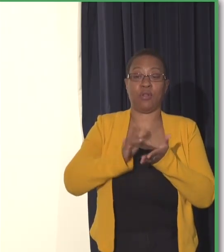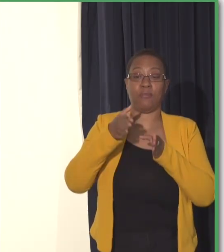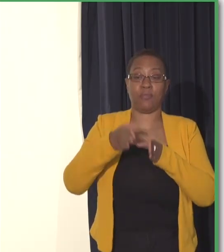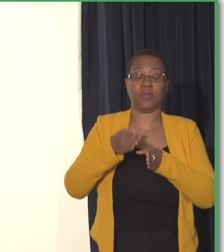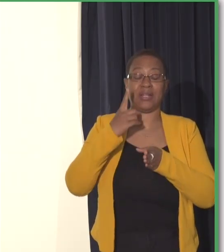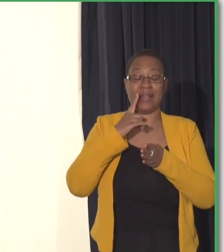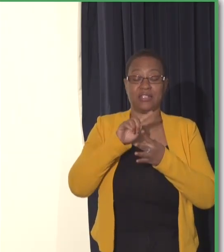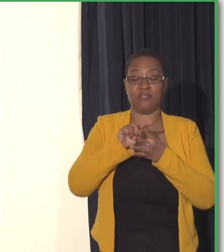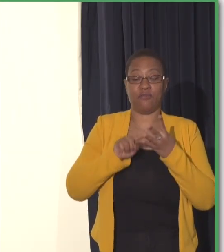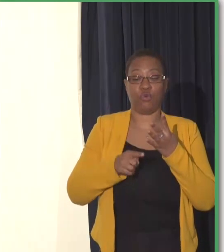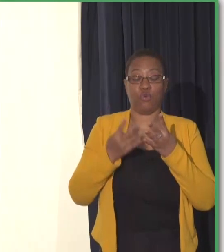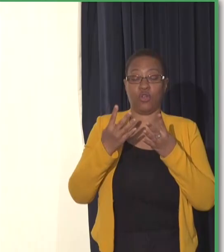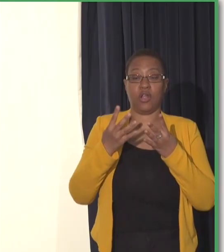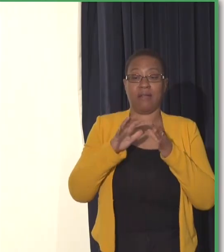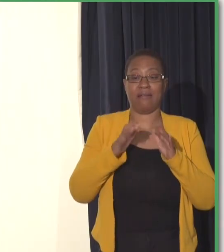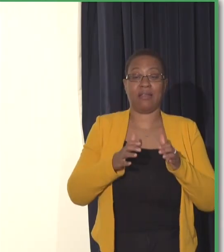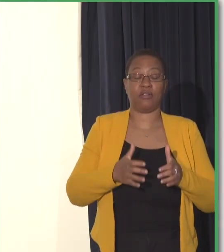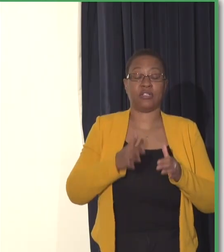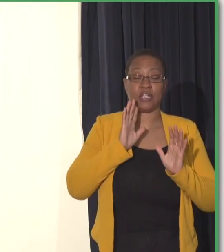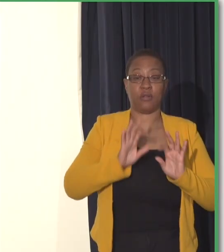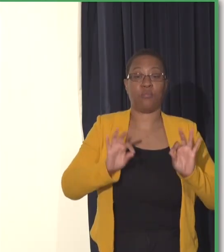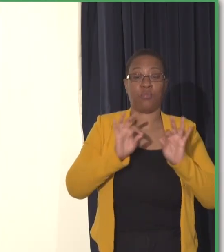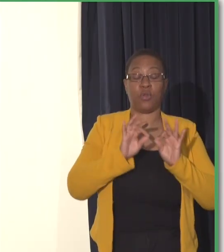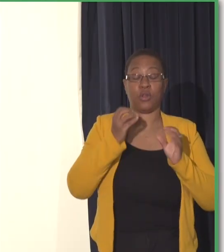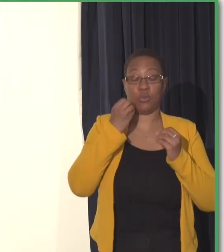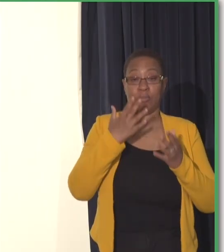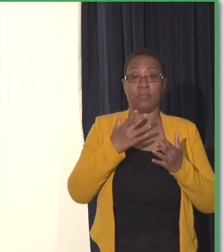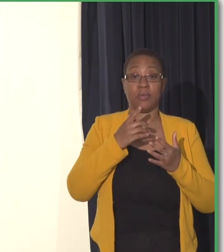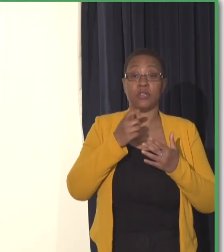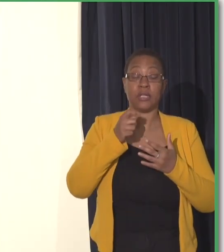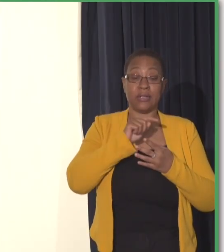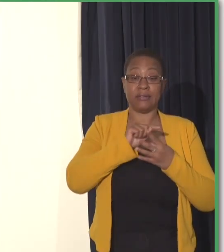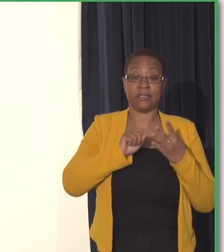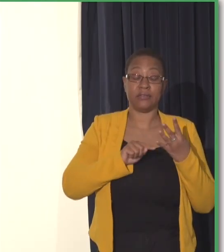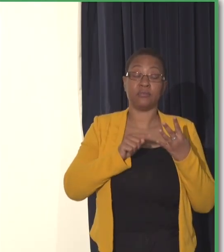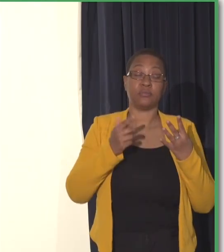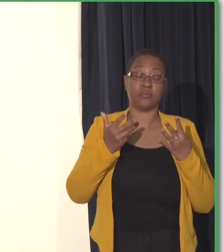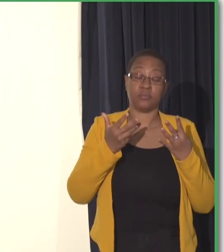4 categories. It's just important to remember that these are just a way to